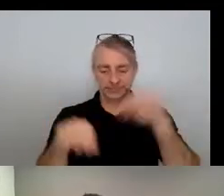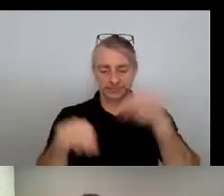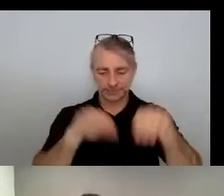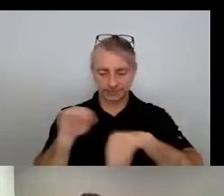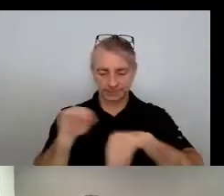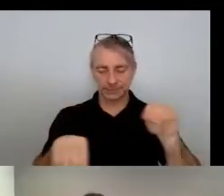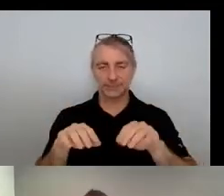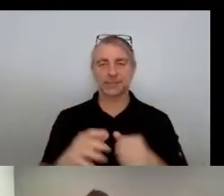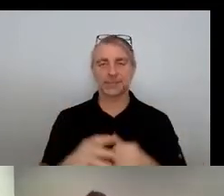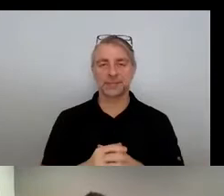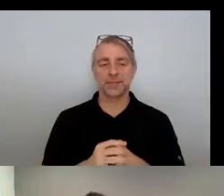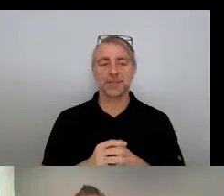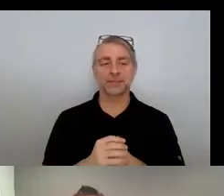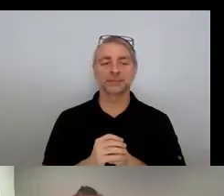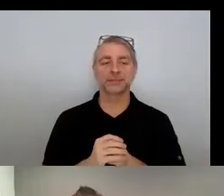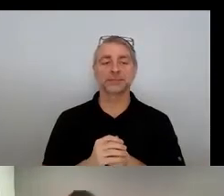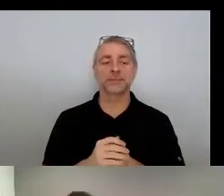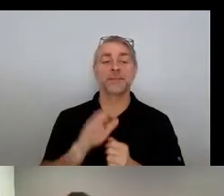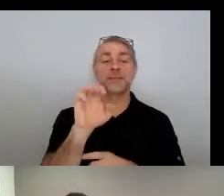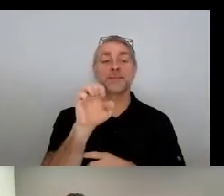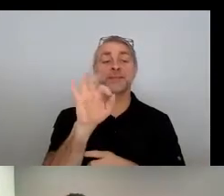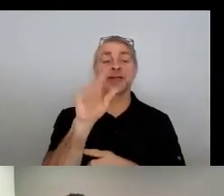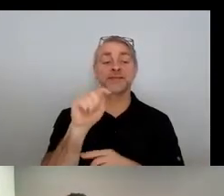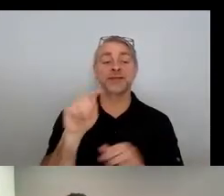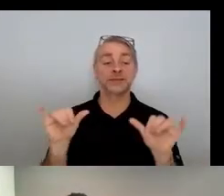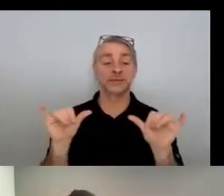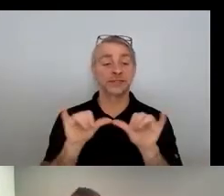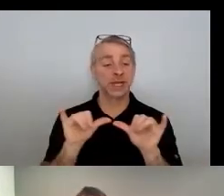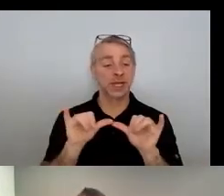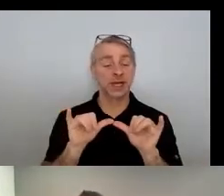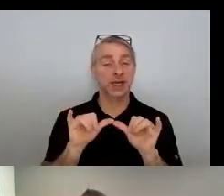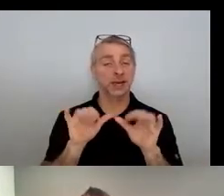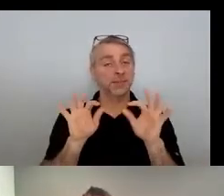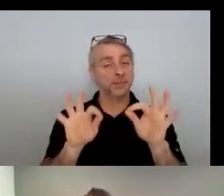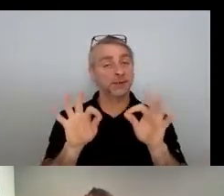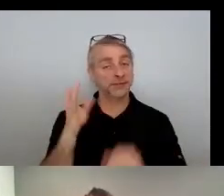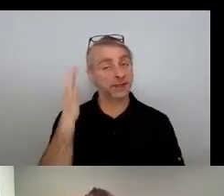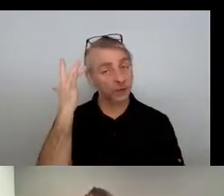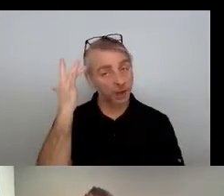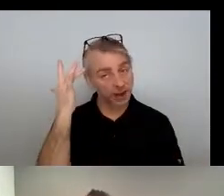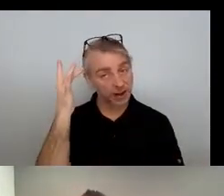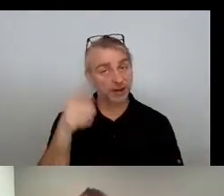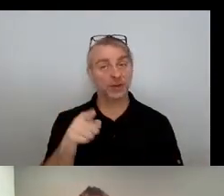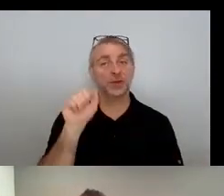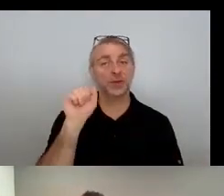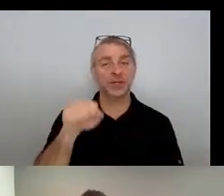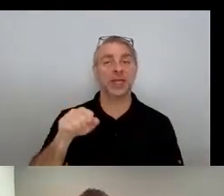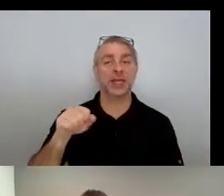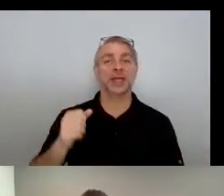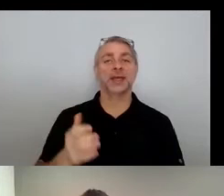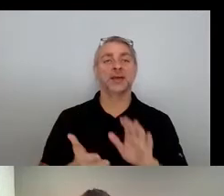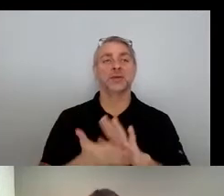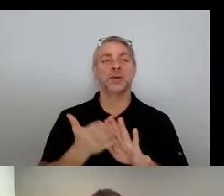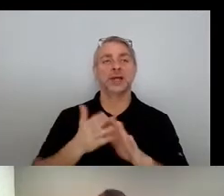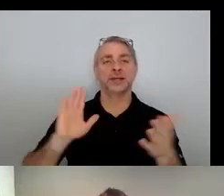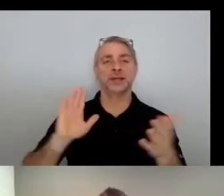But the beauty of an effect size is that it is comparable across